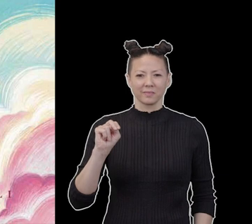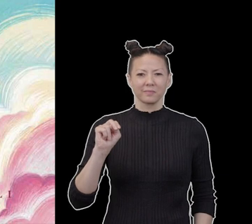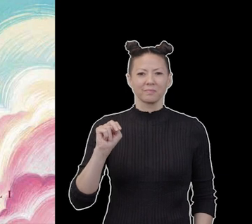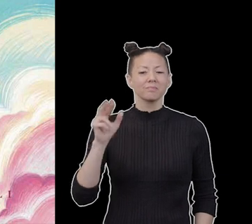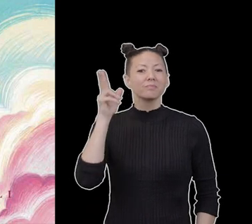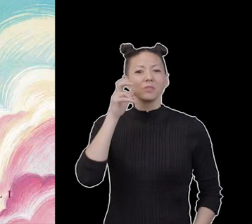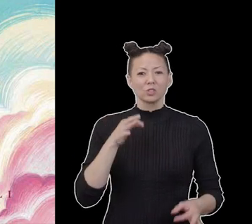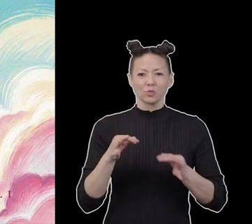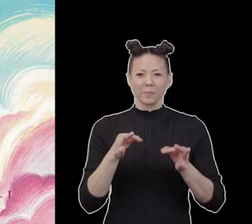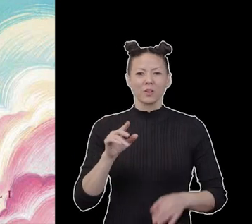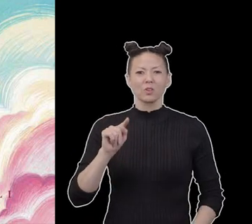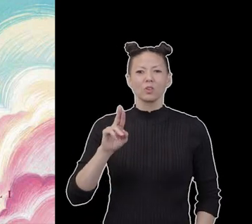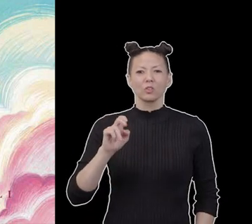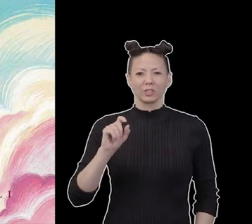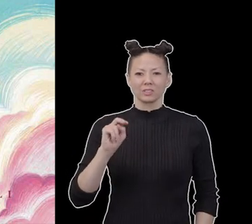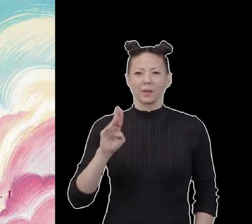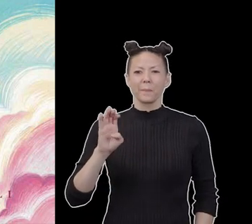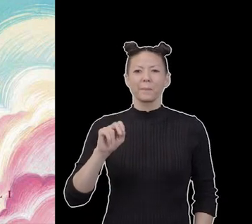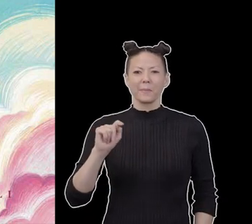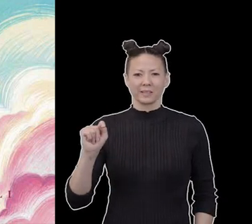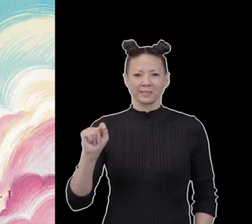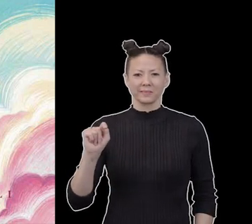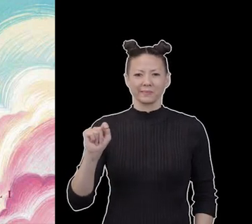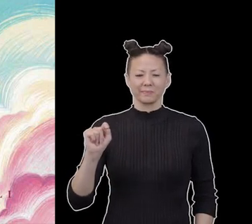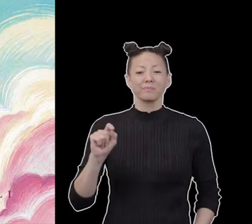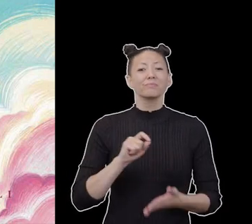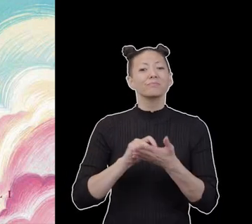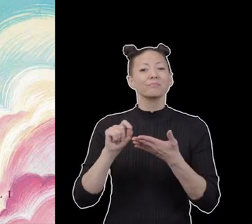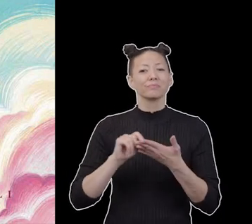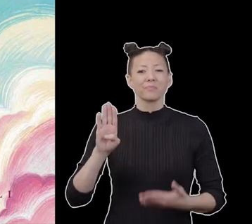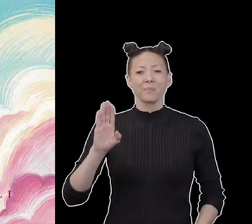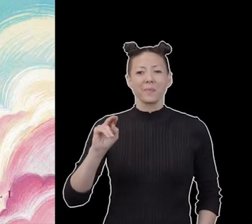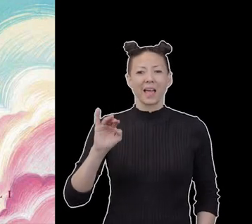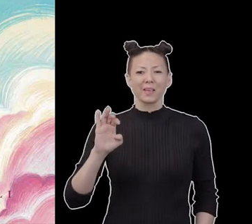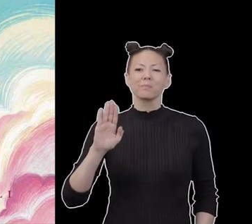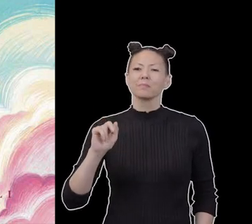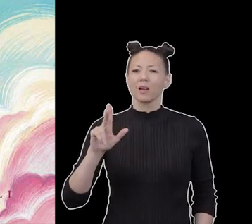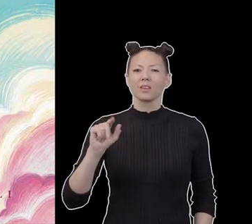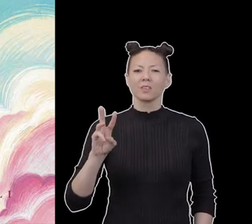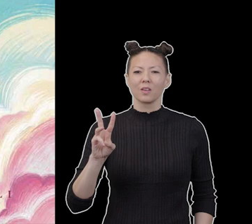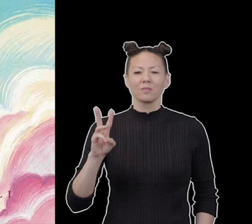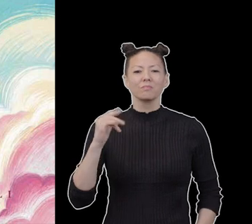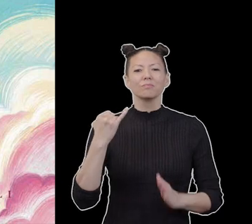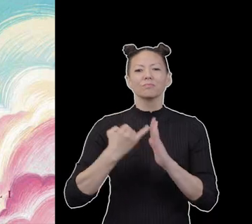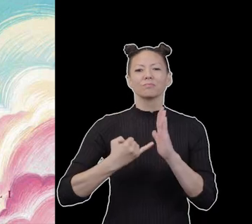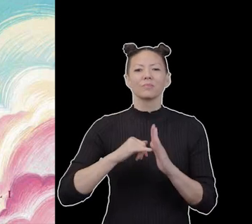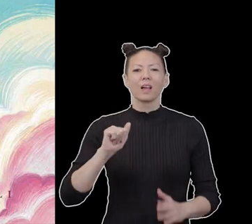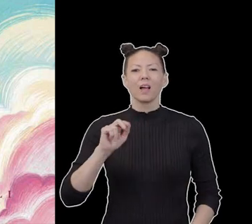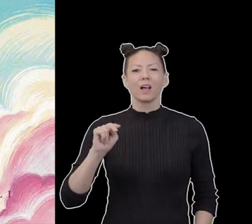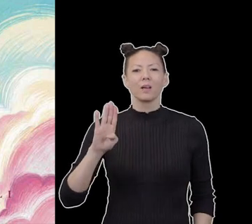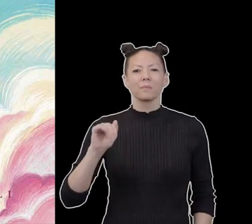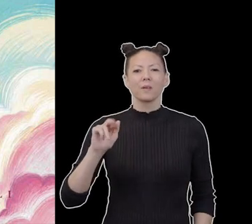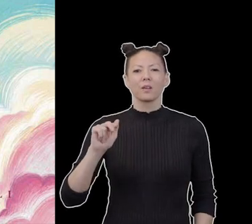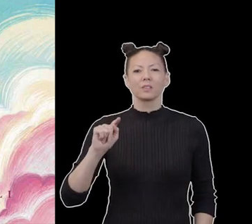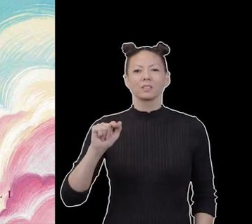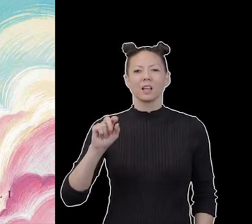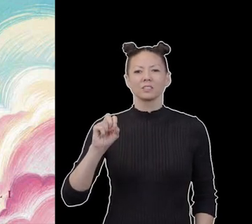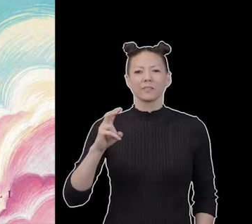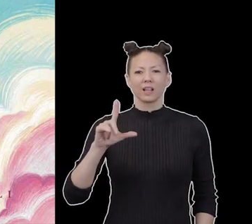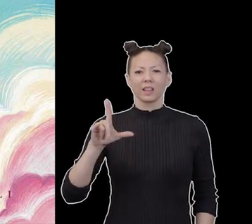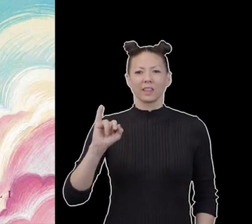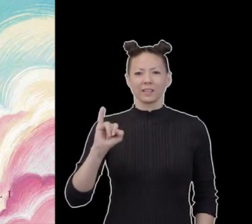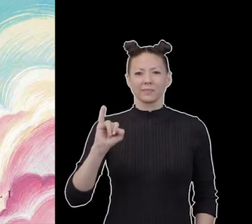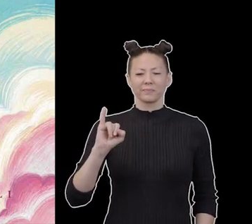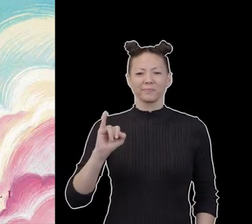by Tina Wilson, audio description narrated by Trenton Bennett, and written by Bonnie Barlow from illustrations by